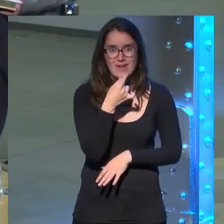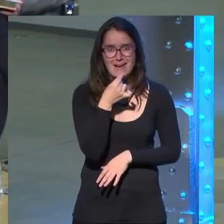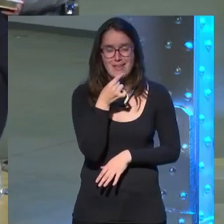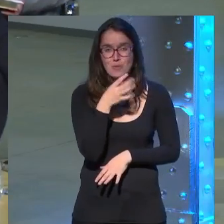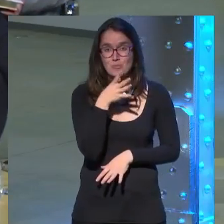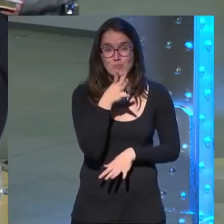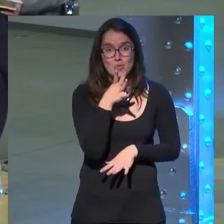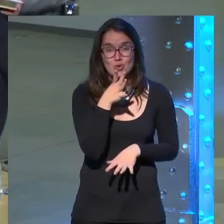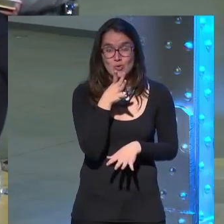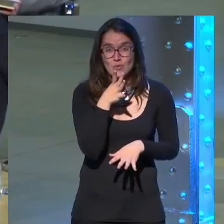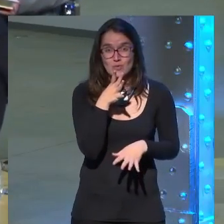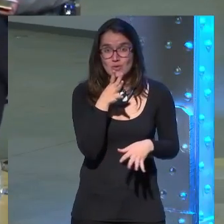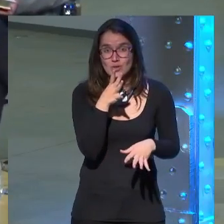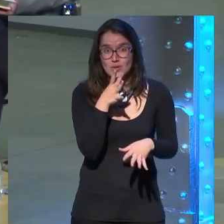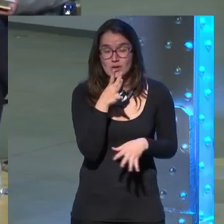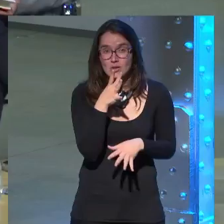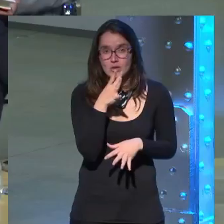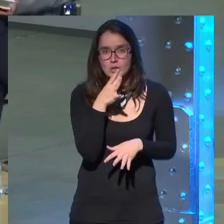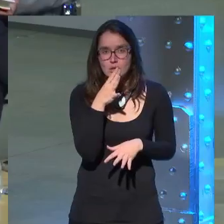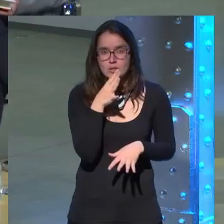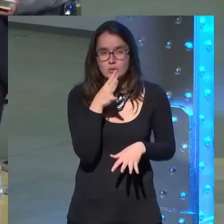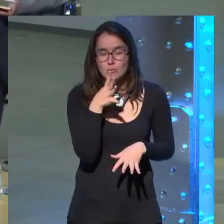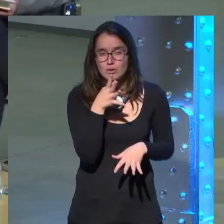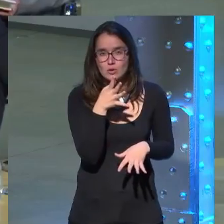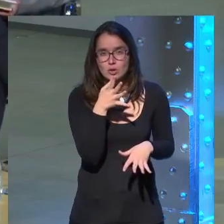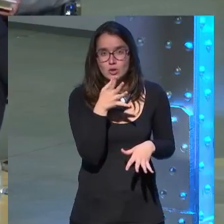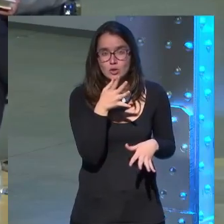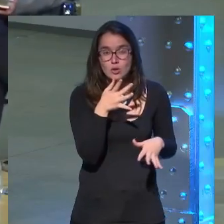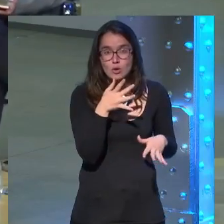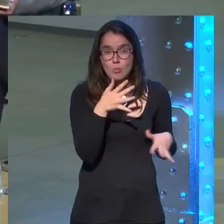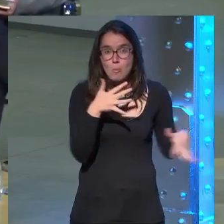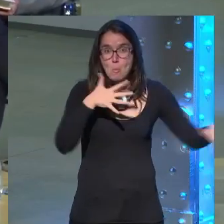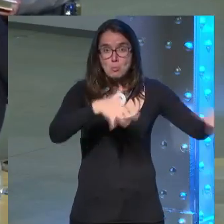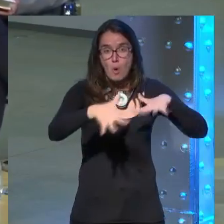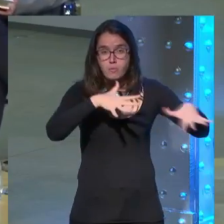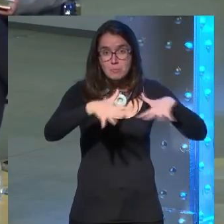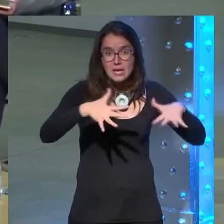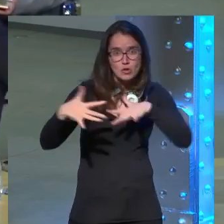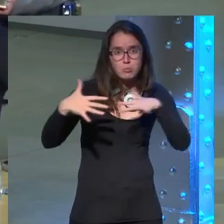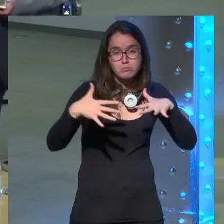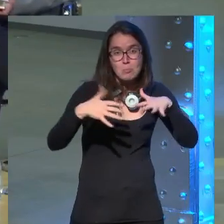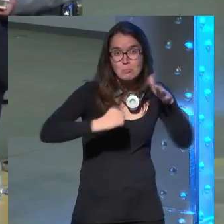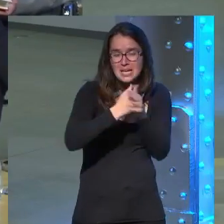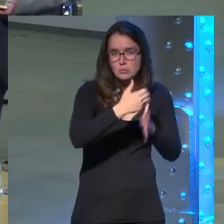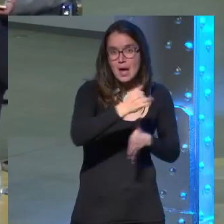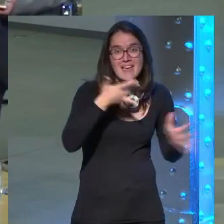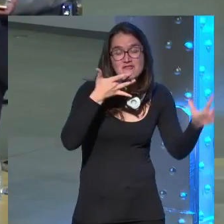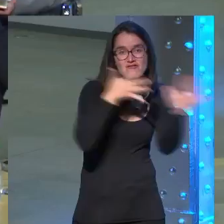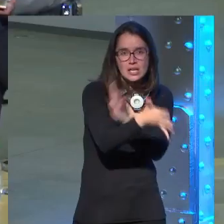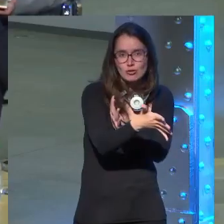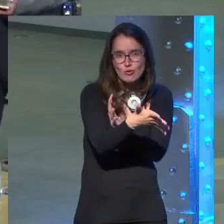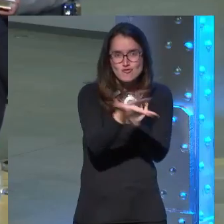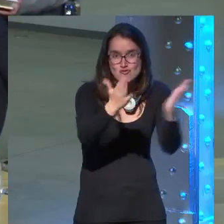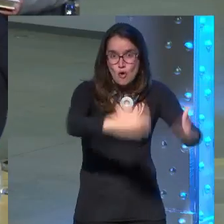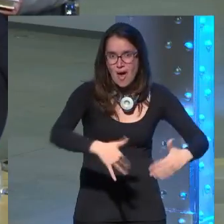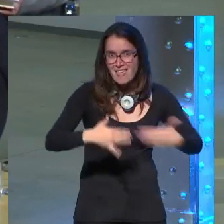really is really simple because there's a specific number of moves. Of games. I mean, there are